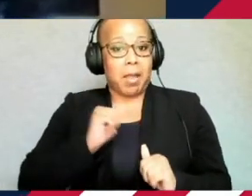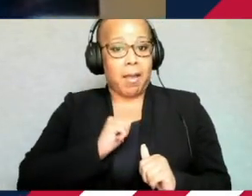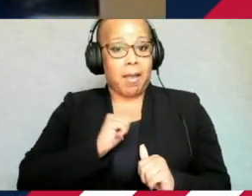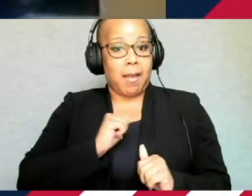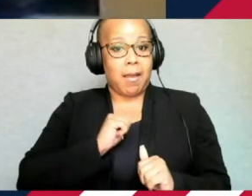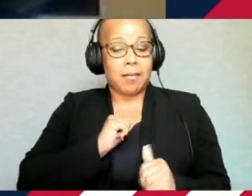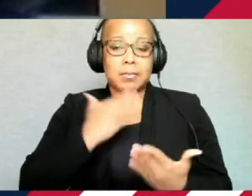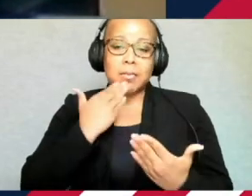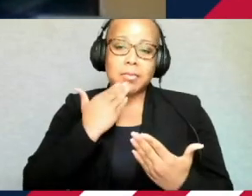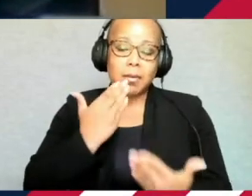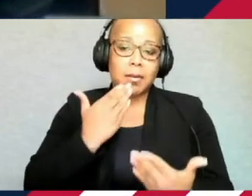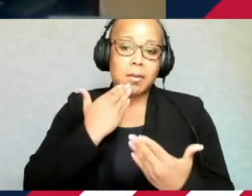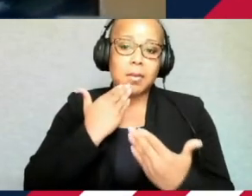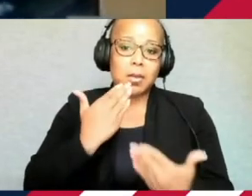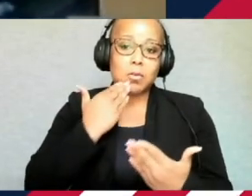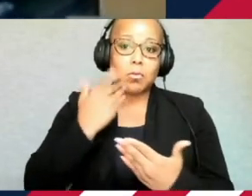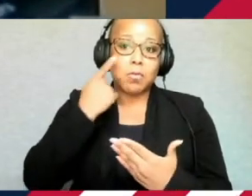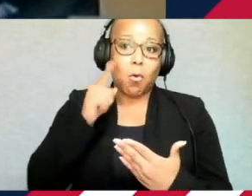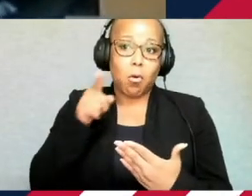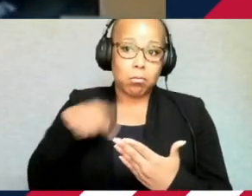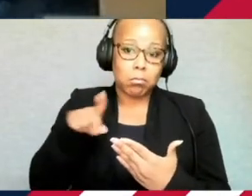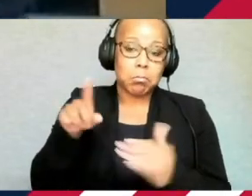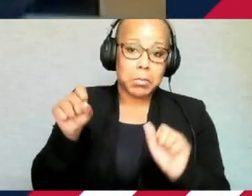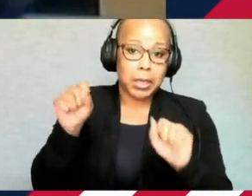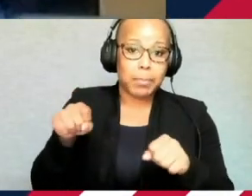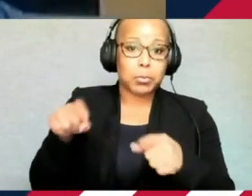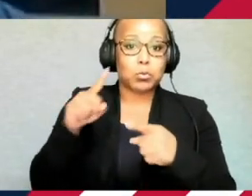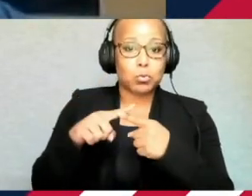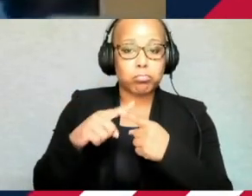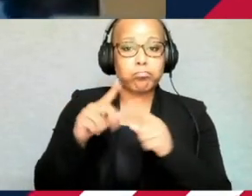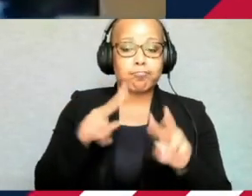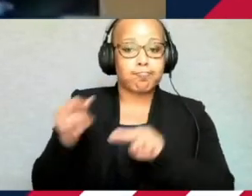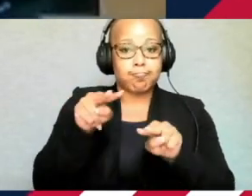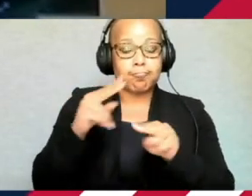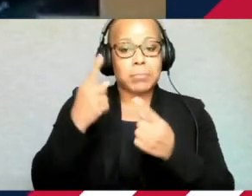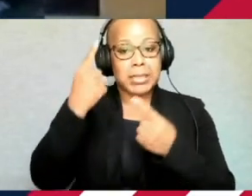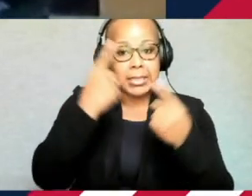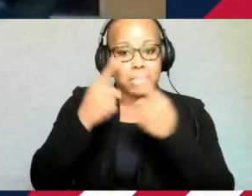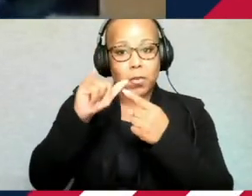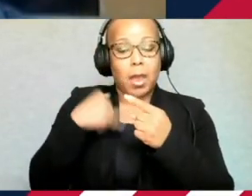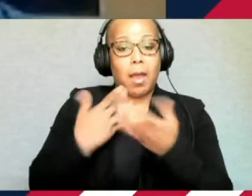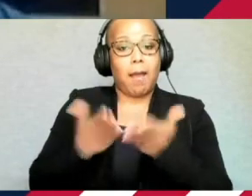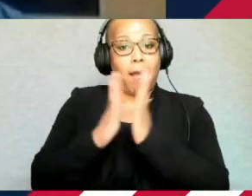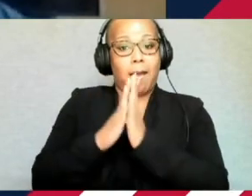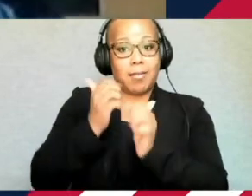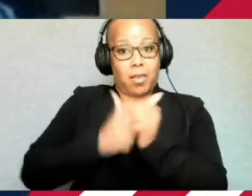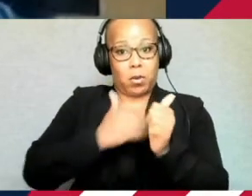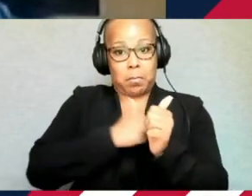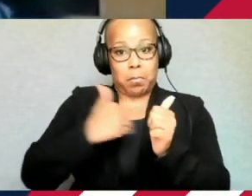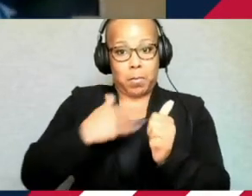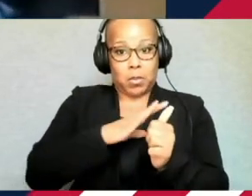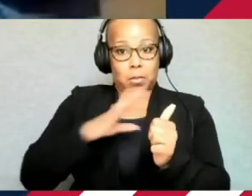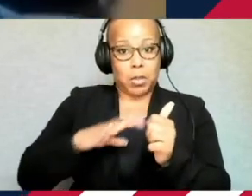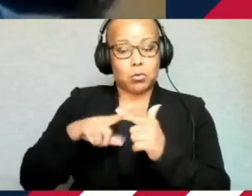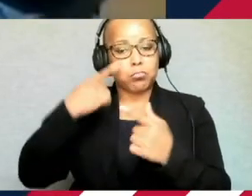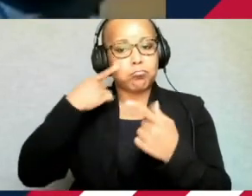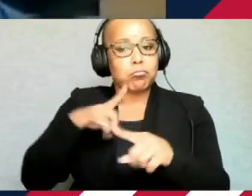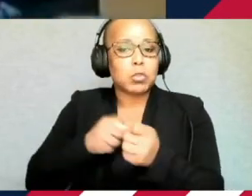thank you for being able to consider this, and I ask every member of the committee to support this